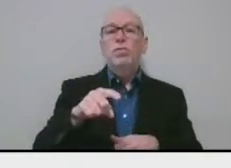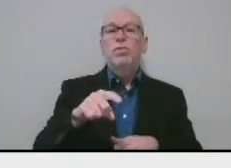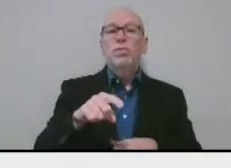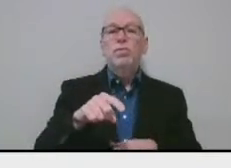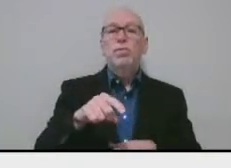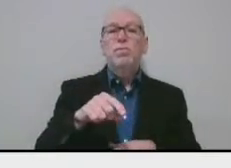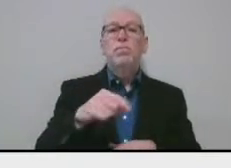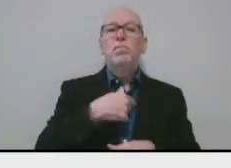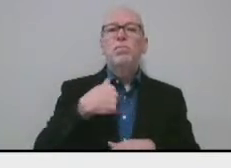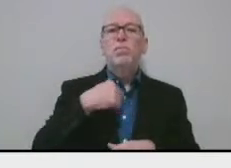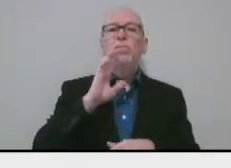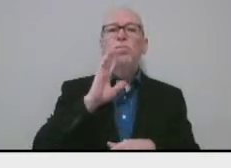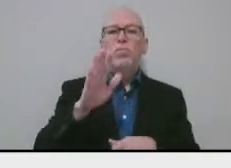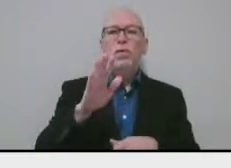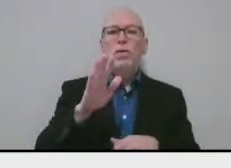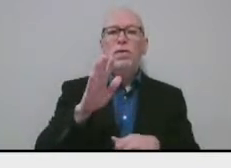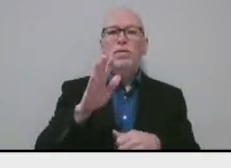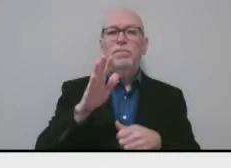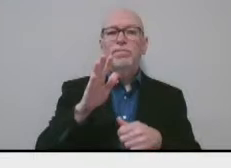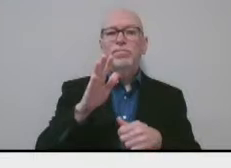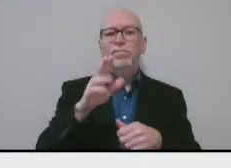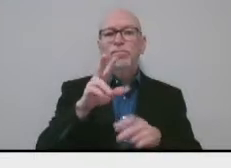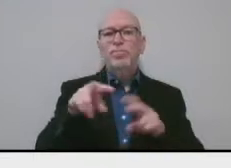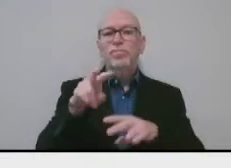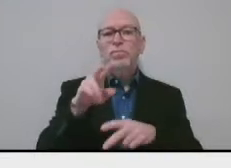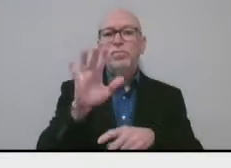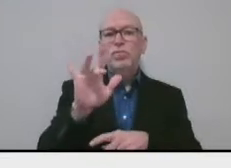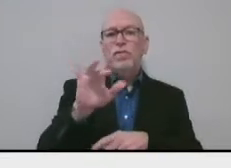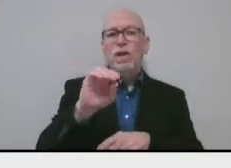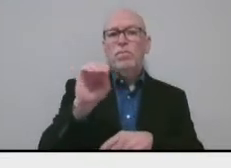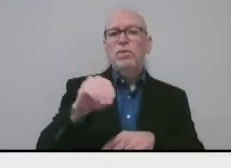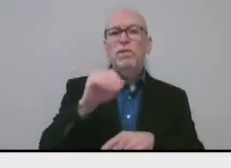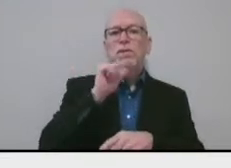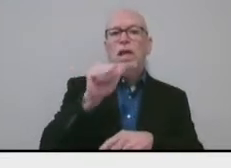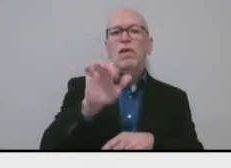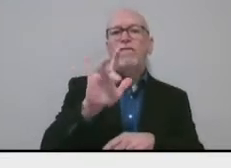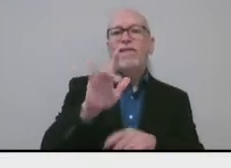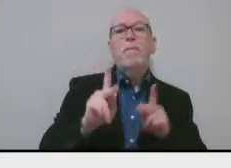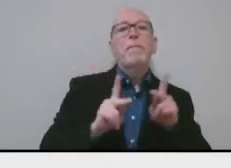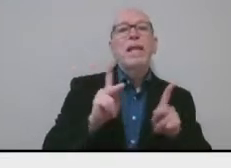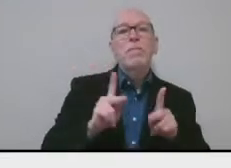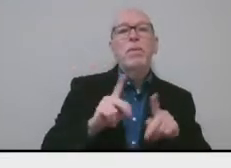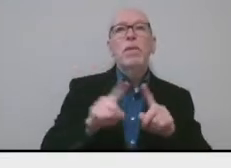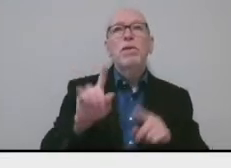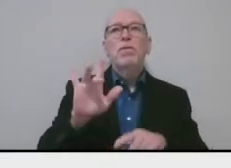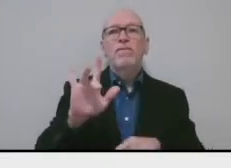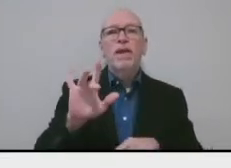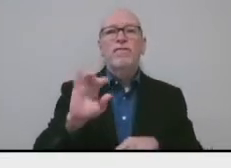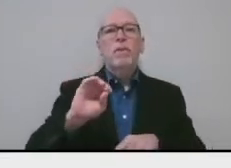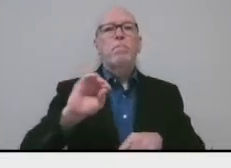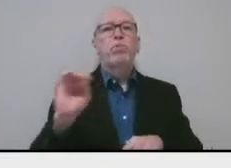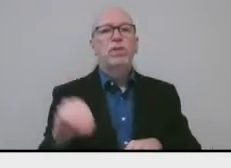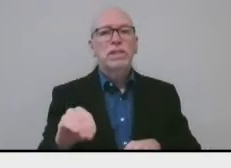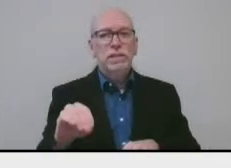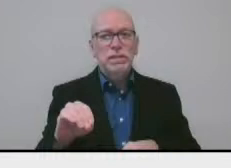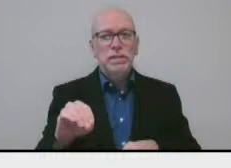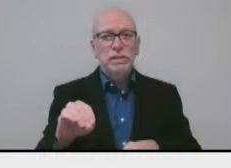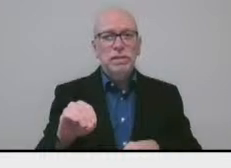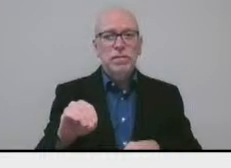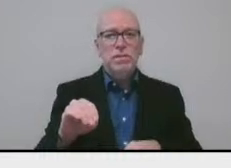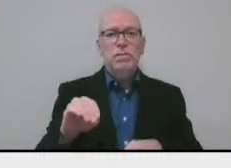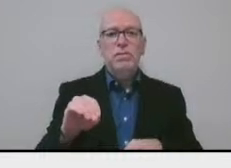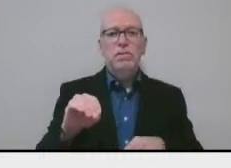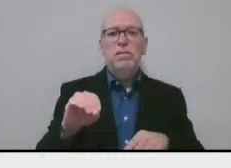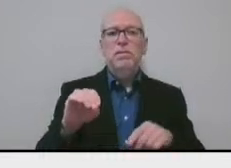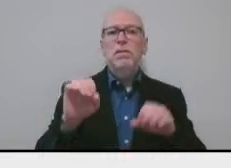We'll be moving to our county by county a 25%, not 25 people, but a 25%